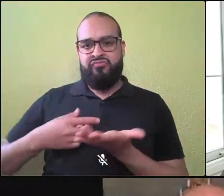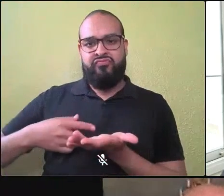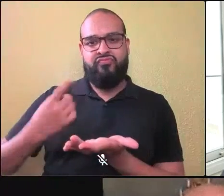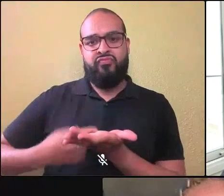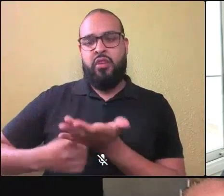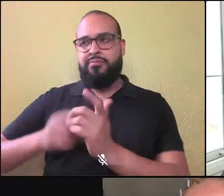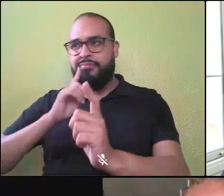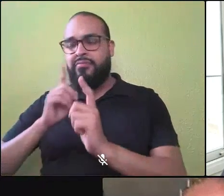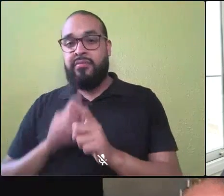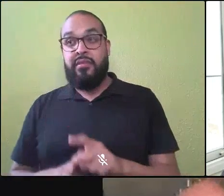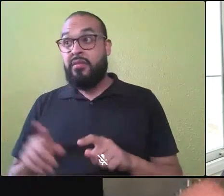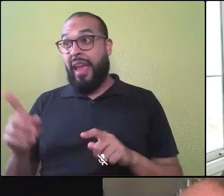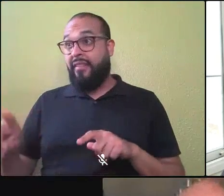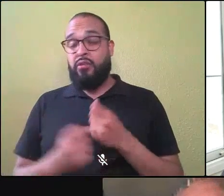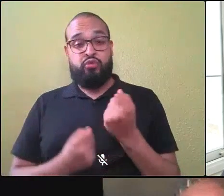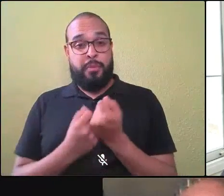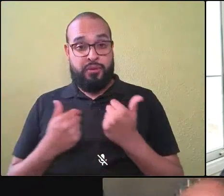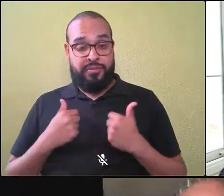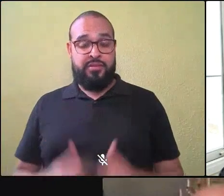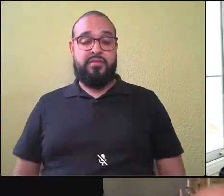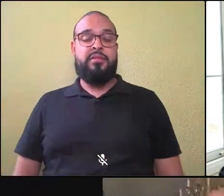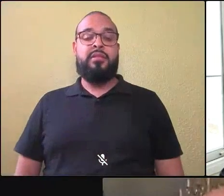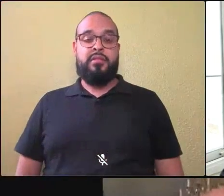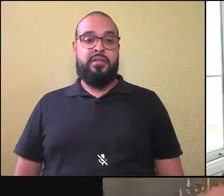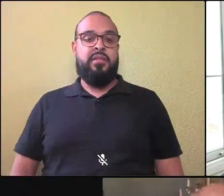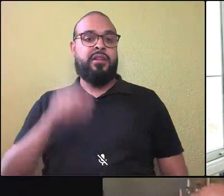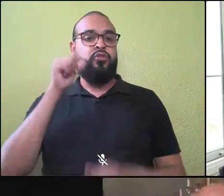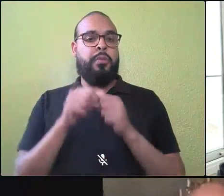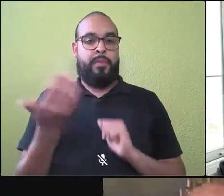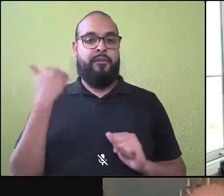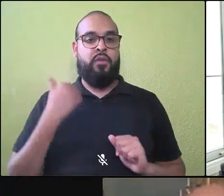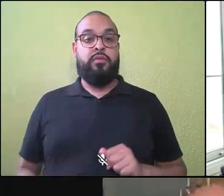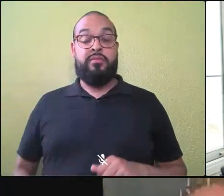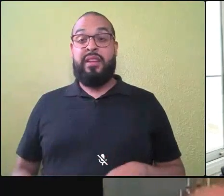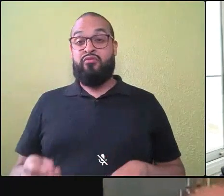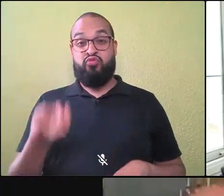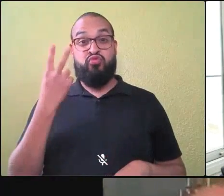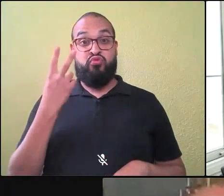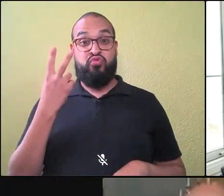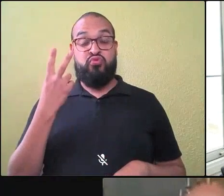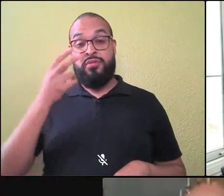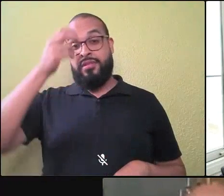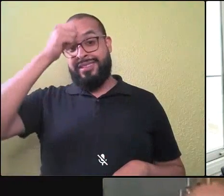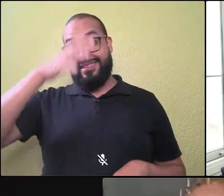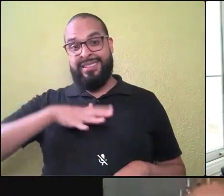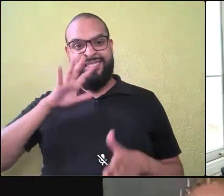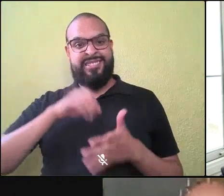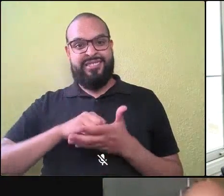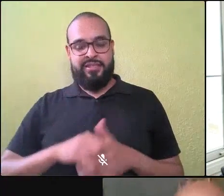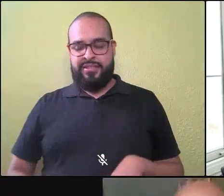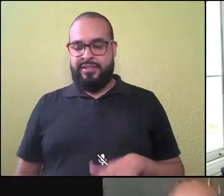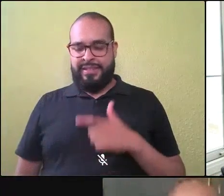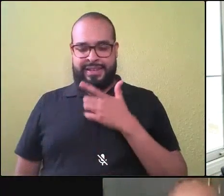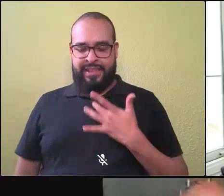talking about. I said there was one time where there's two guys on the line, and I came in scratching my head, and I was like, "Gosh, I really don't know how to solve this